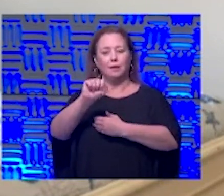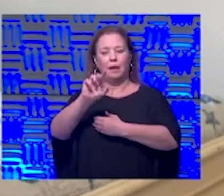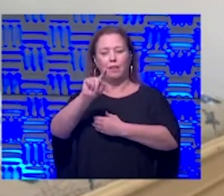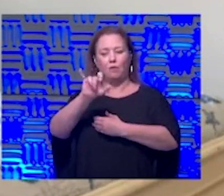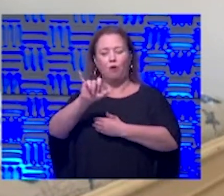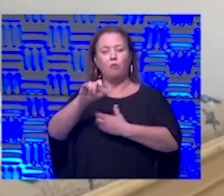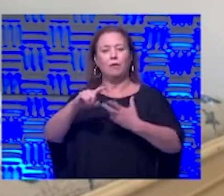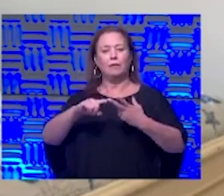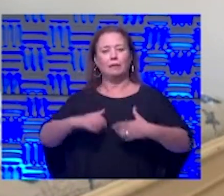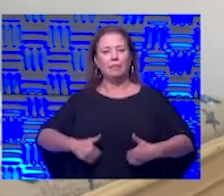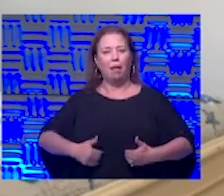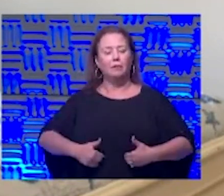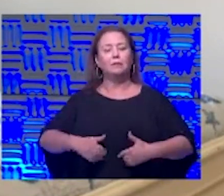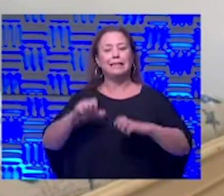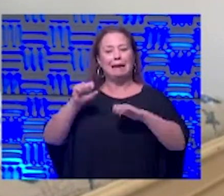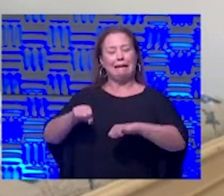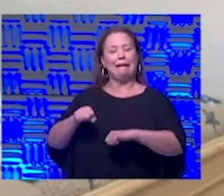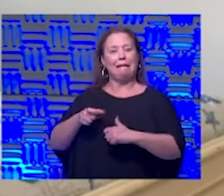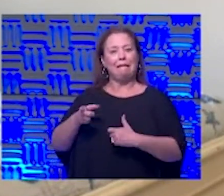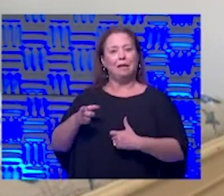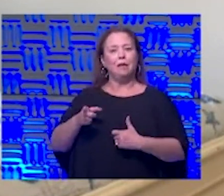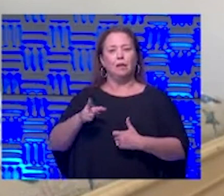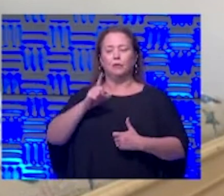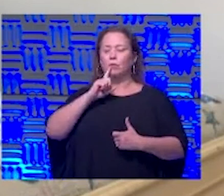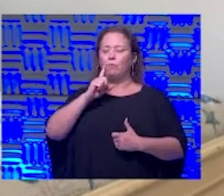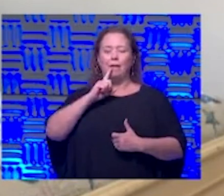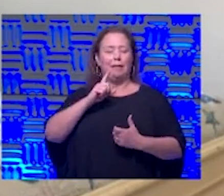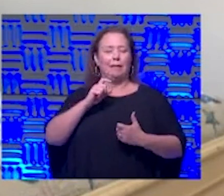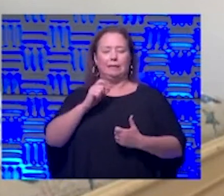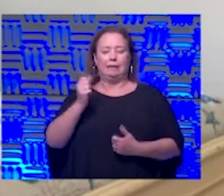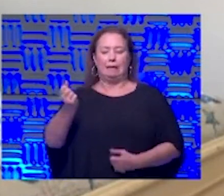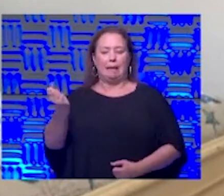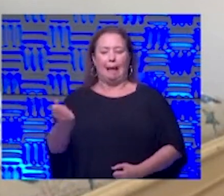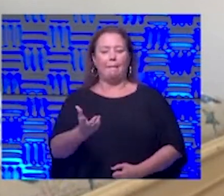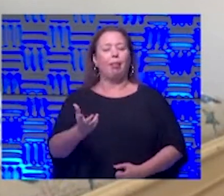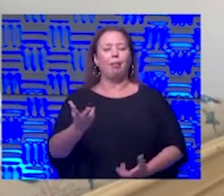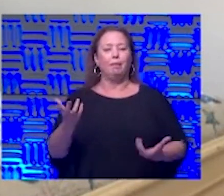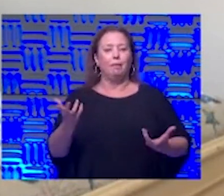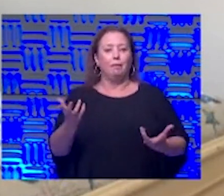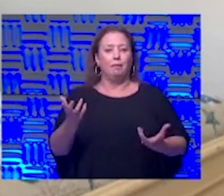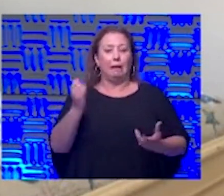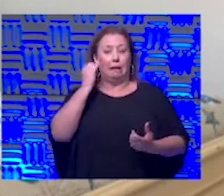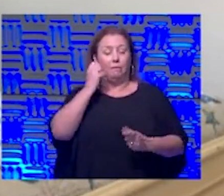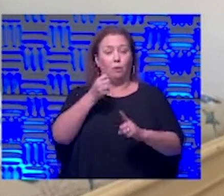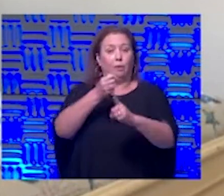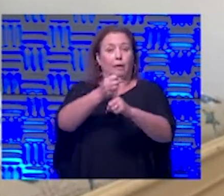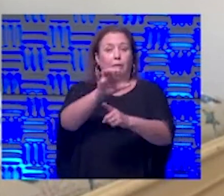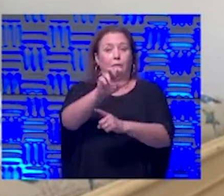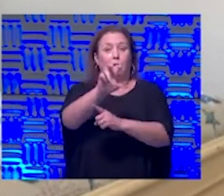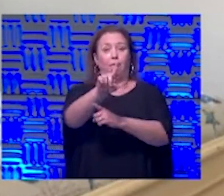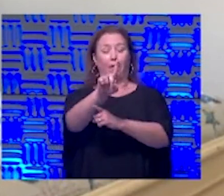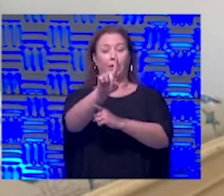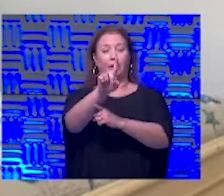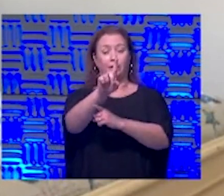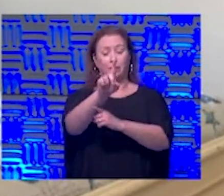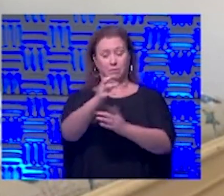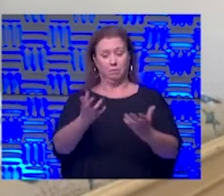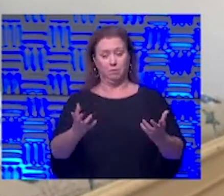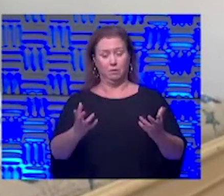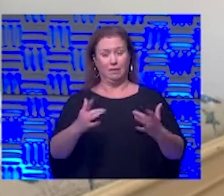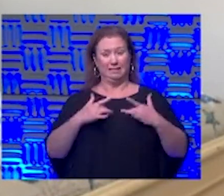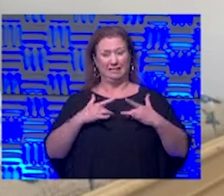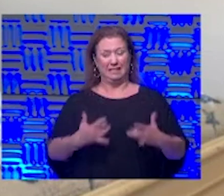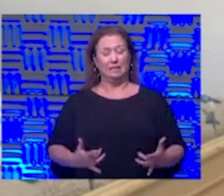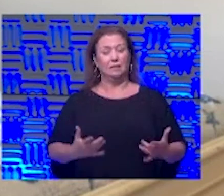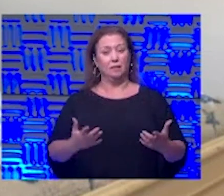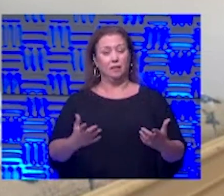their lungs. And so it's really rolling the dice. If you do get COVID, is it more likely